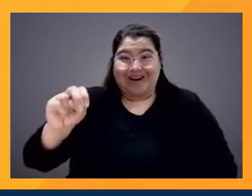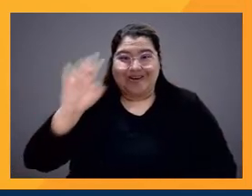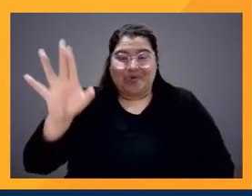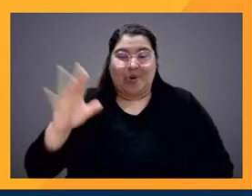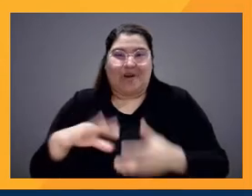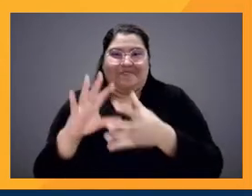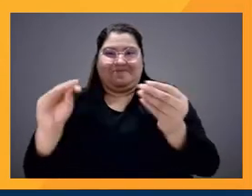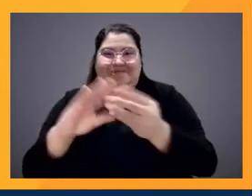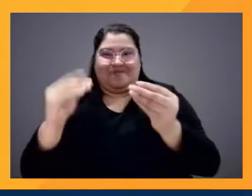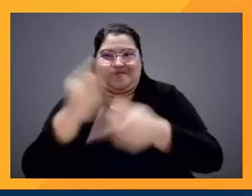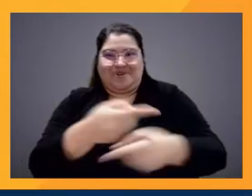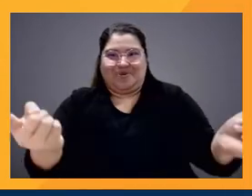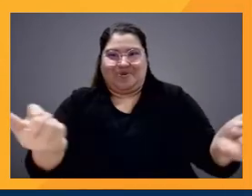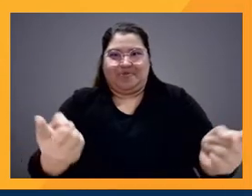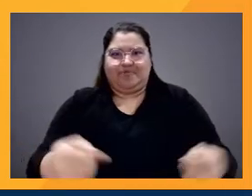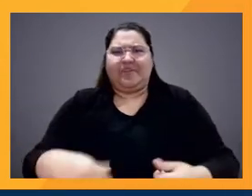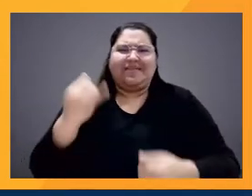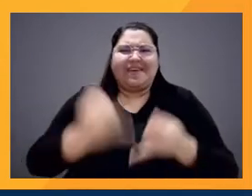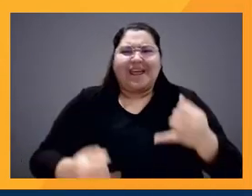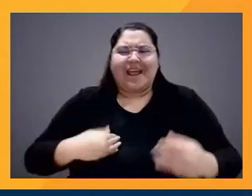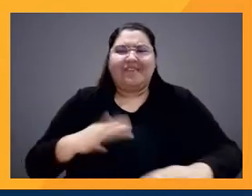want to miss it. And invite your friends.